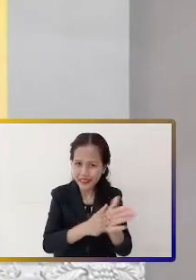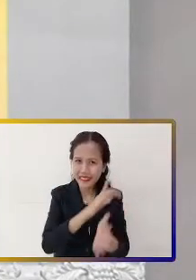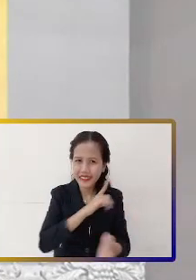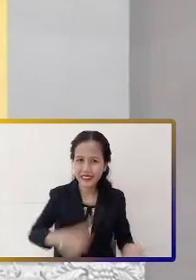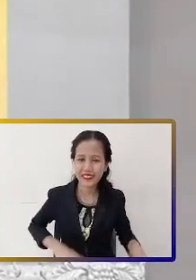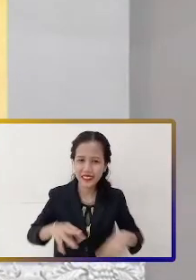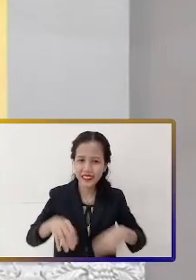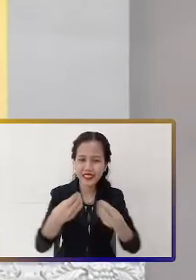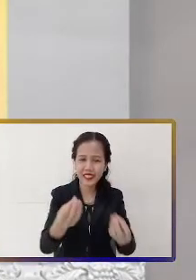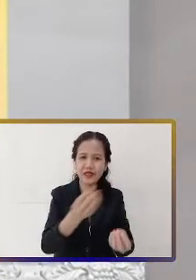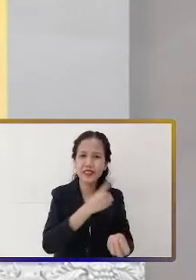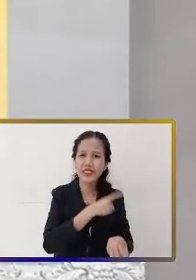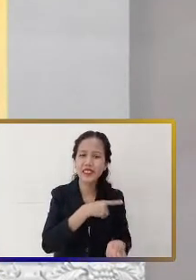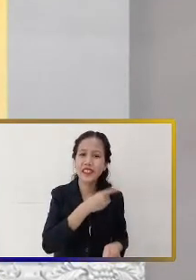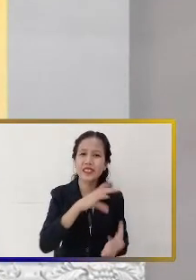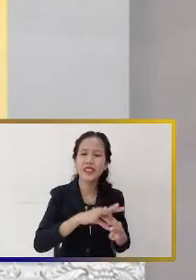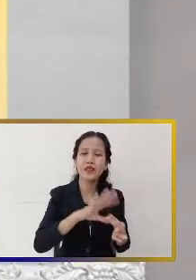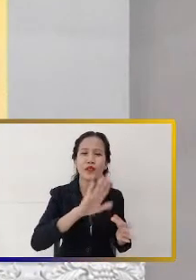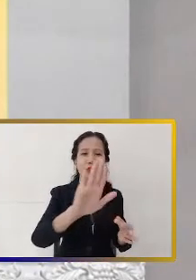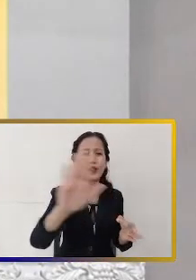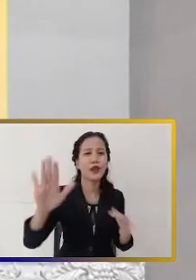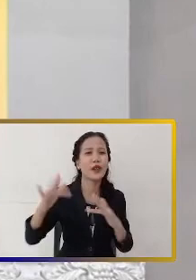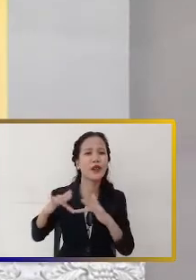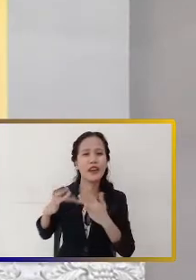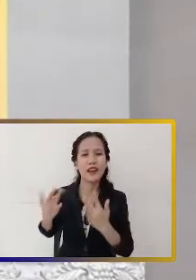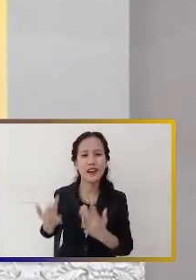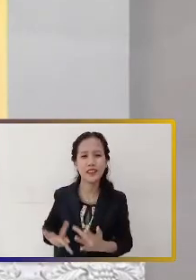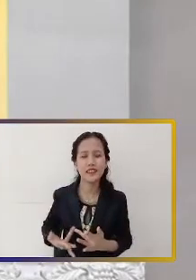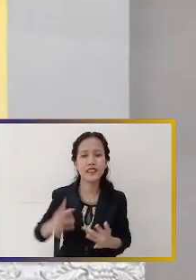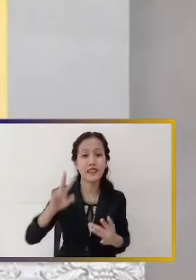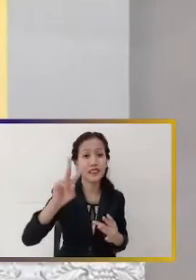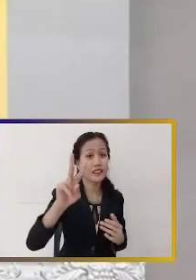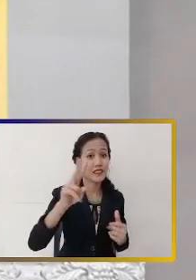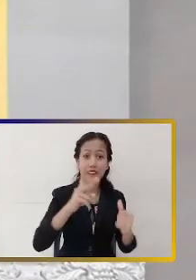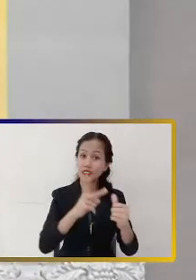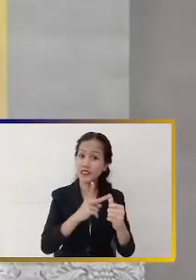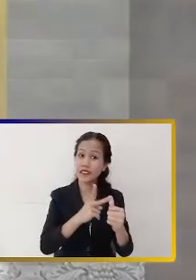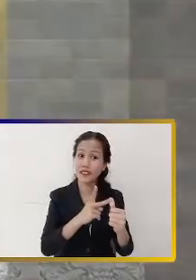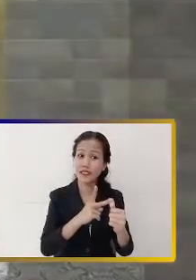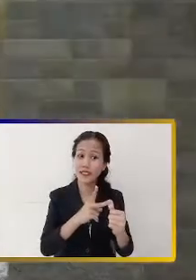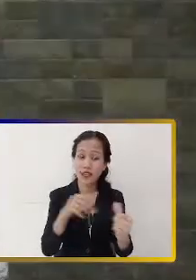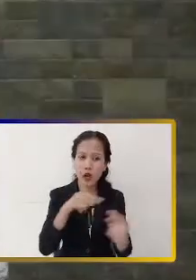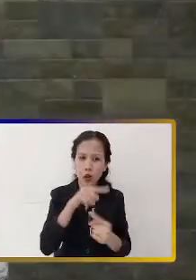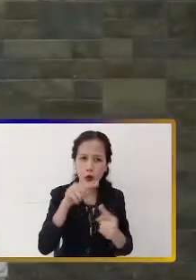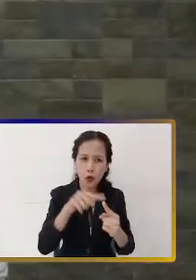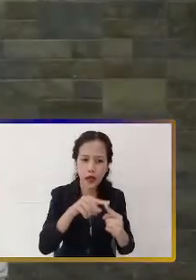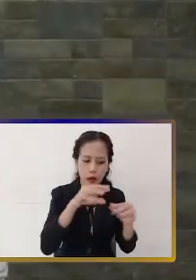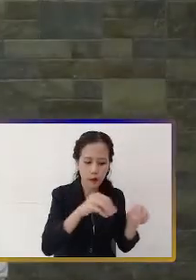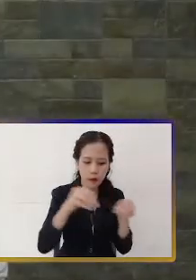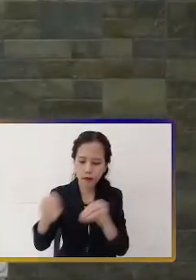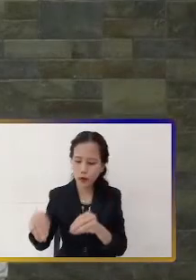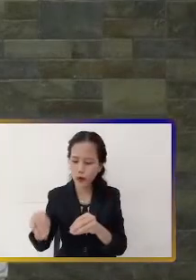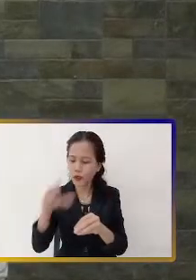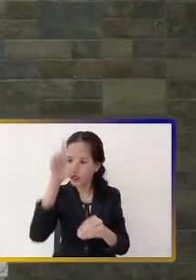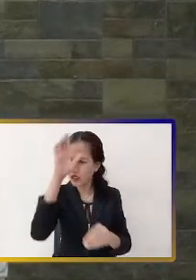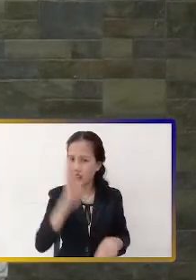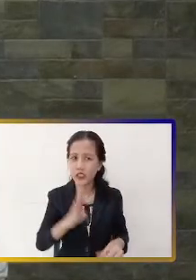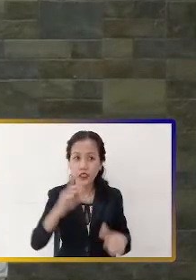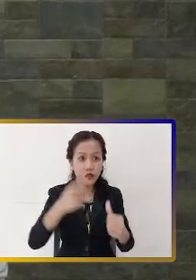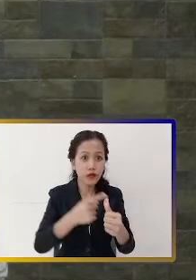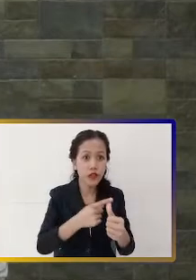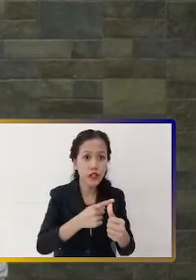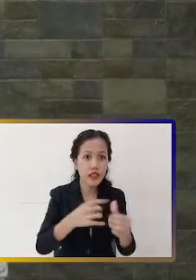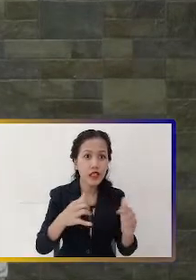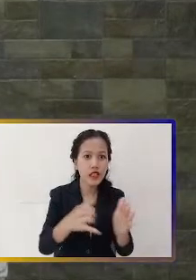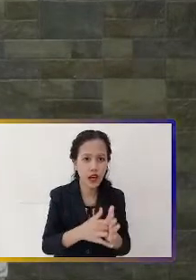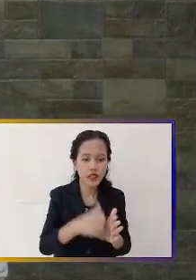of your heart. But one more thing. Okay? When you put God first, God will add the